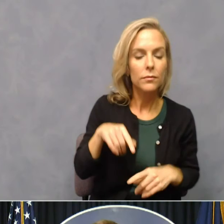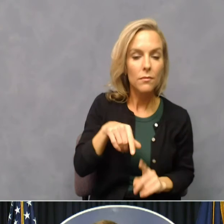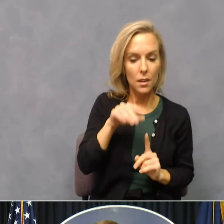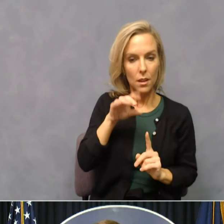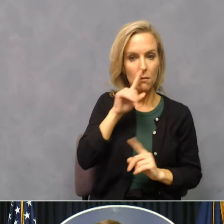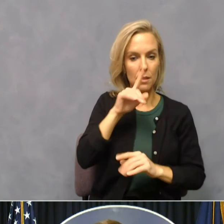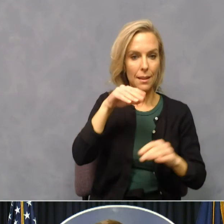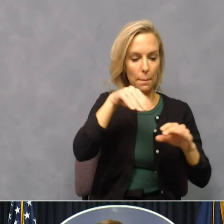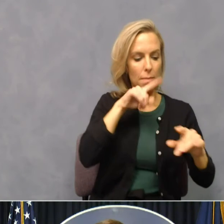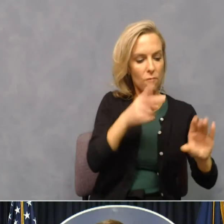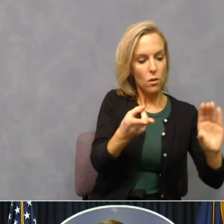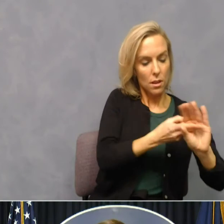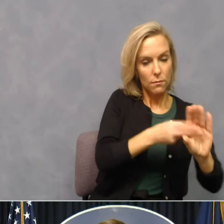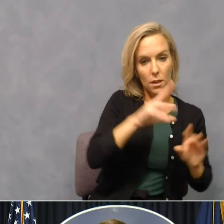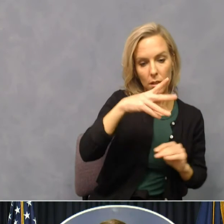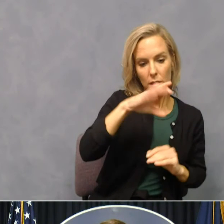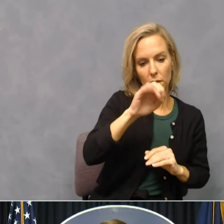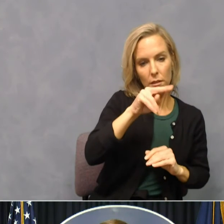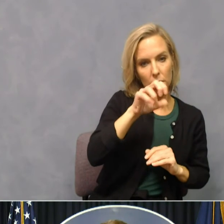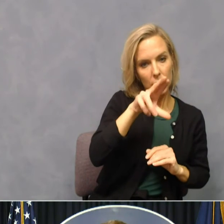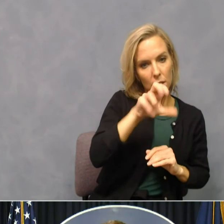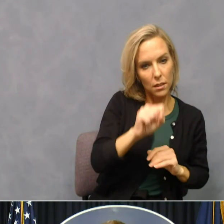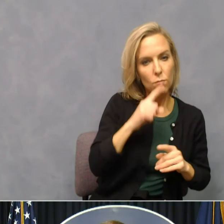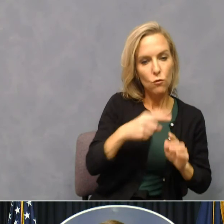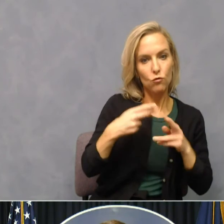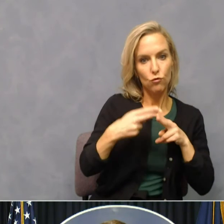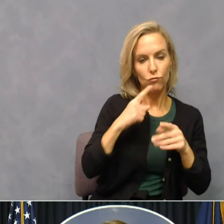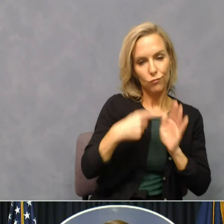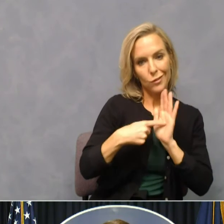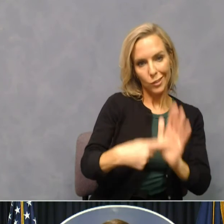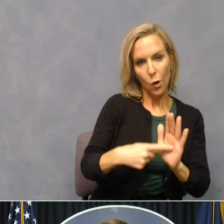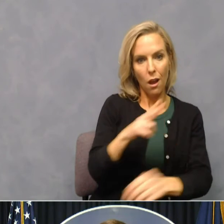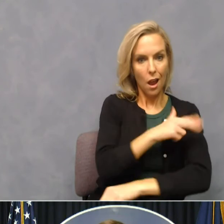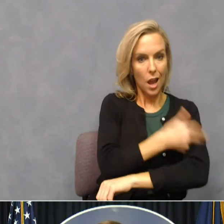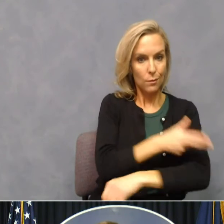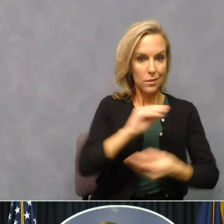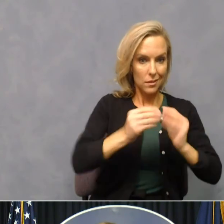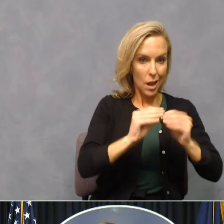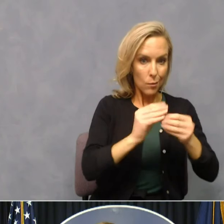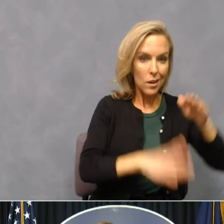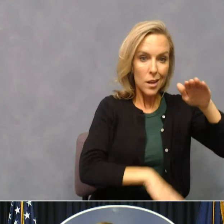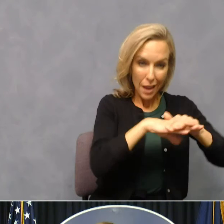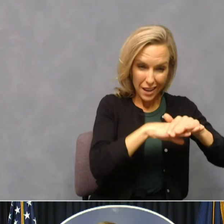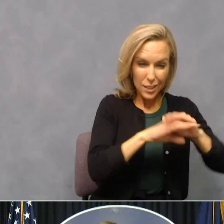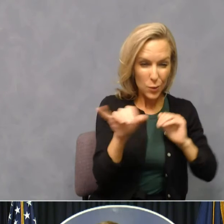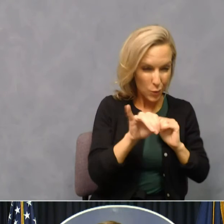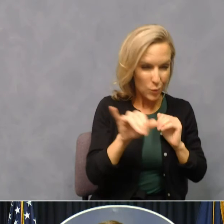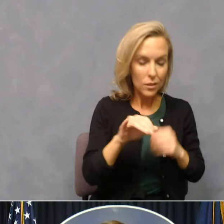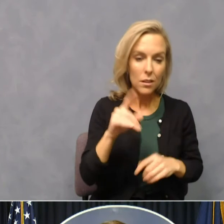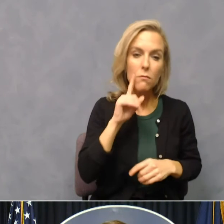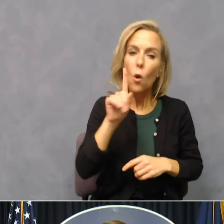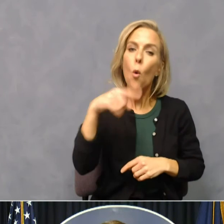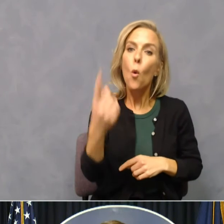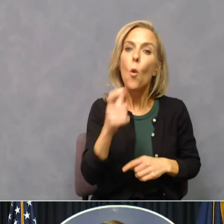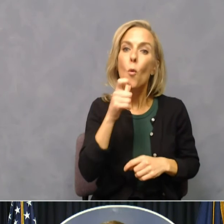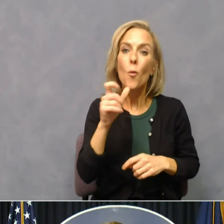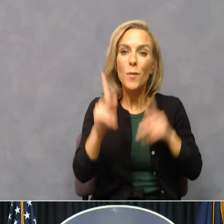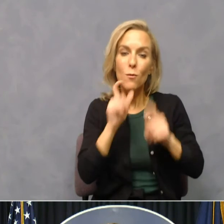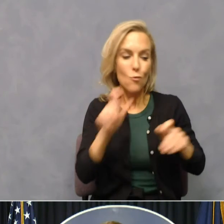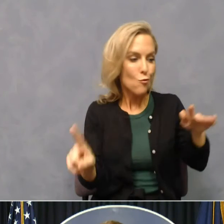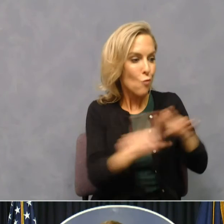hospital capacity to make sure that we can help people not only who come in with COVID-19, but heart attacks